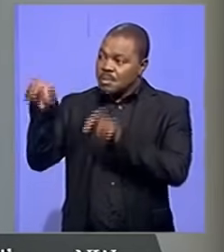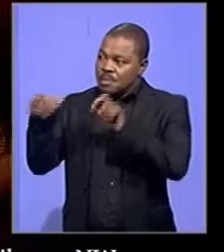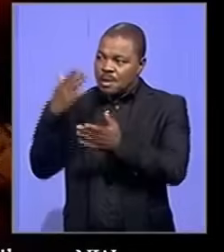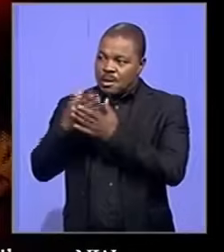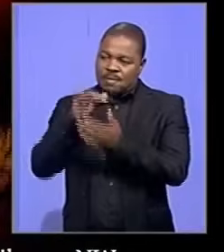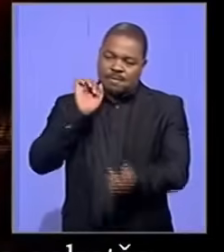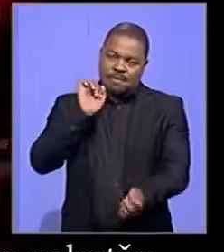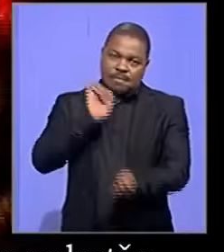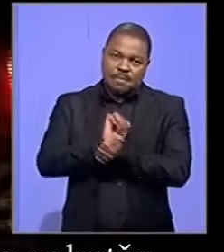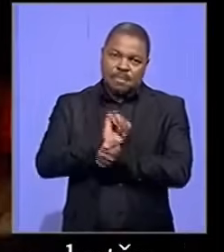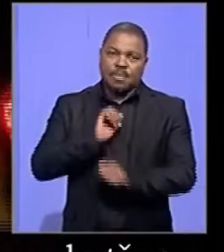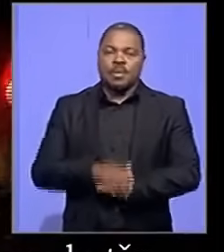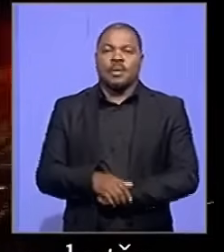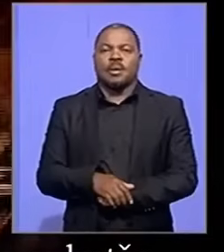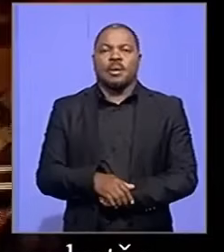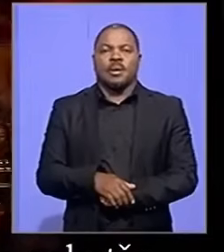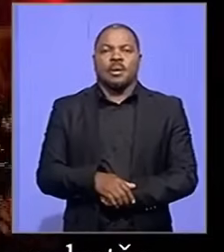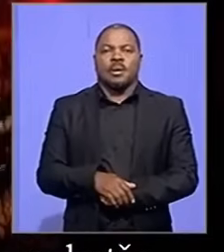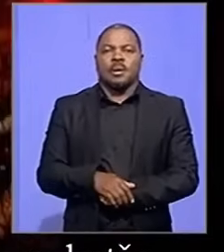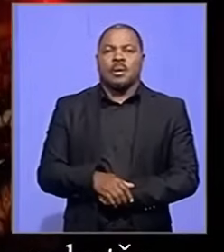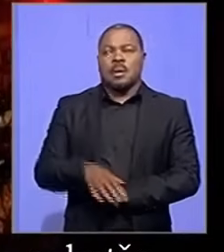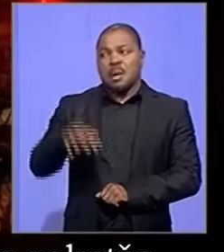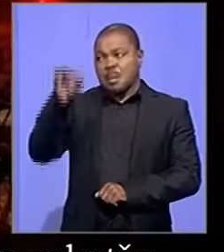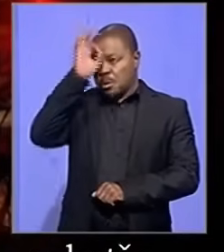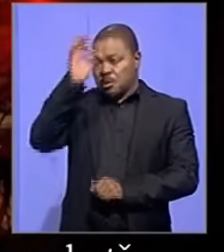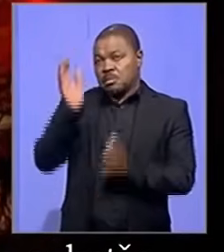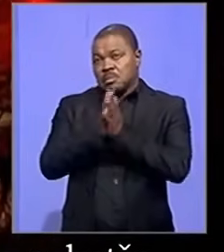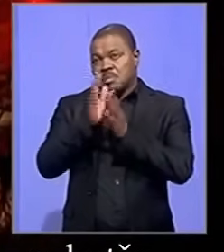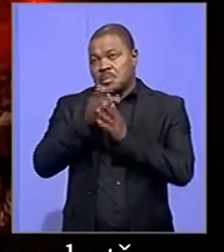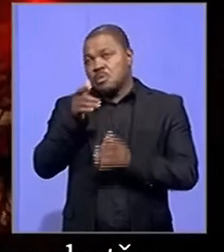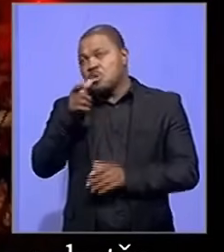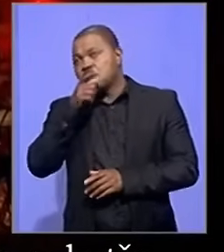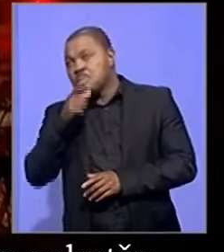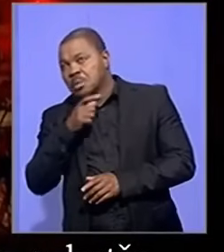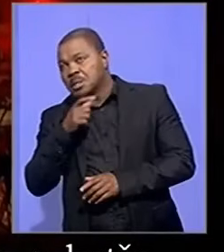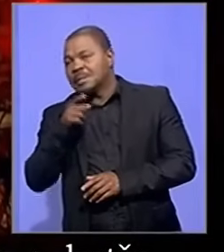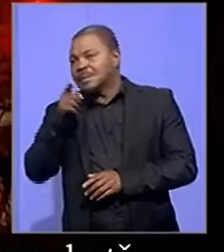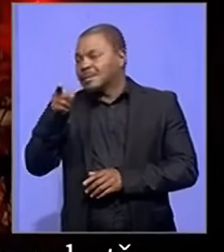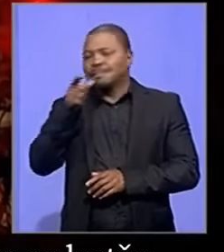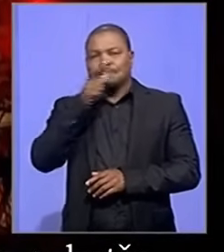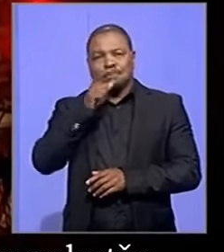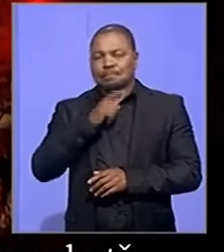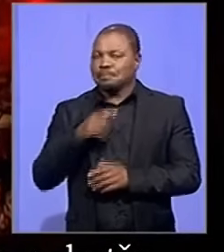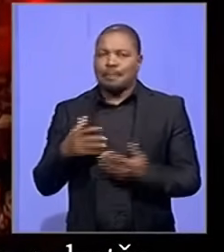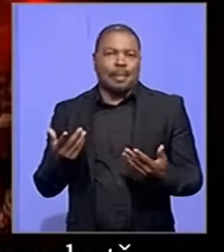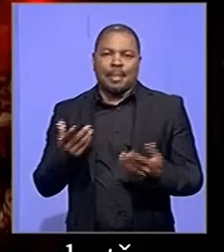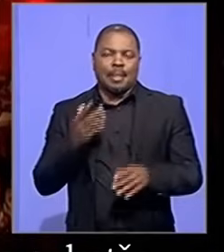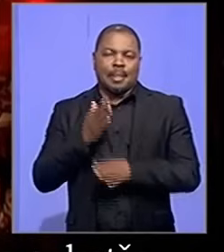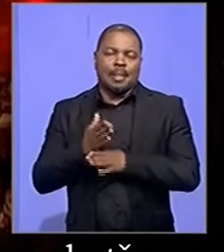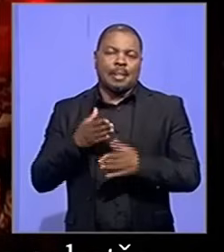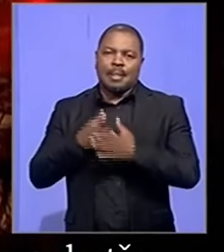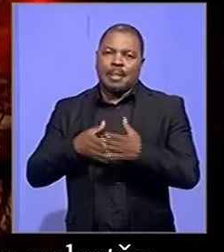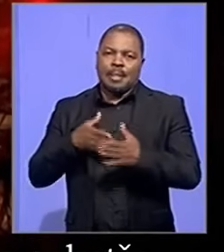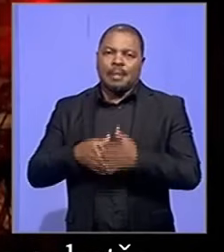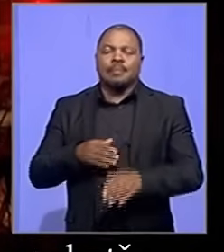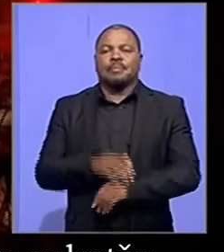o. Re kopile tshwaelo kwa sepodising fela ba ne ba ise ba tsiboge fa re kwala pego